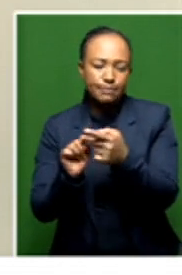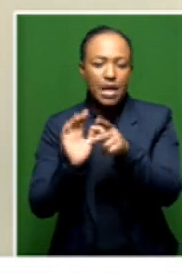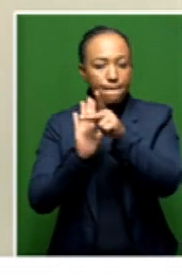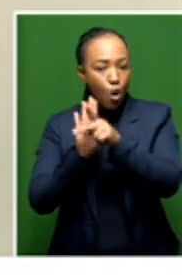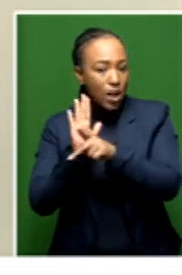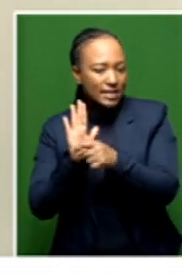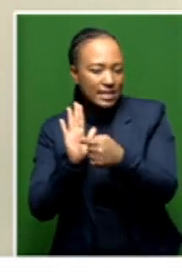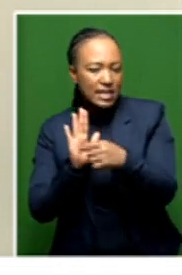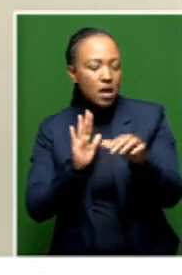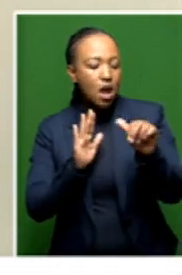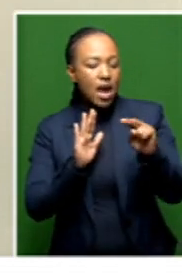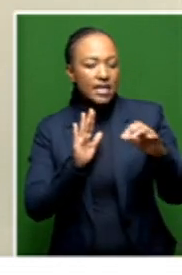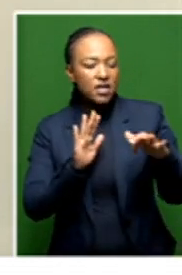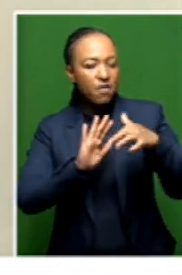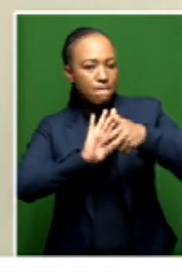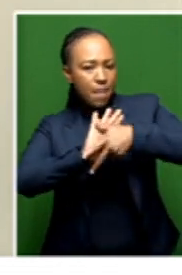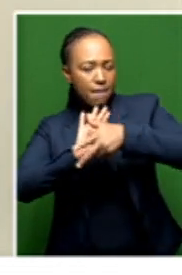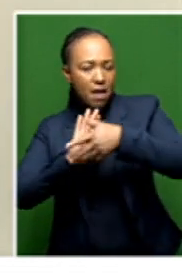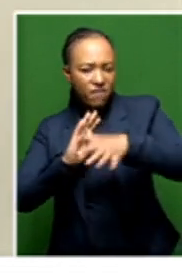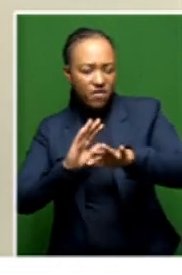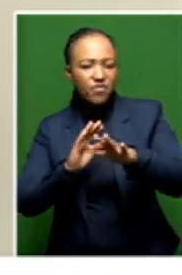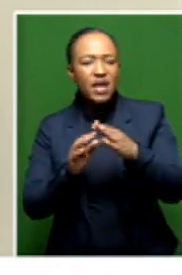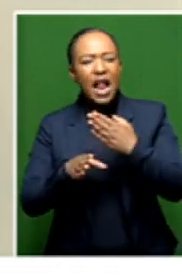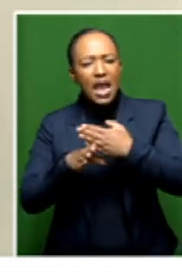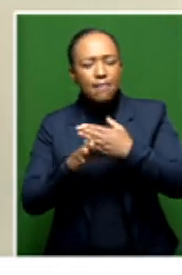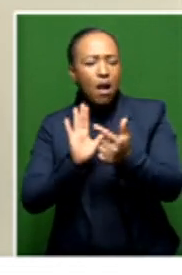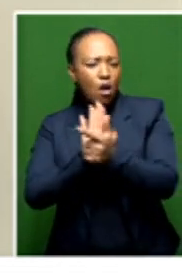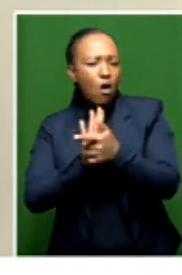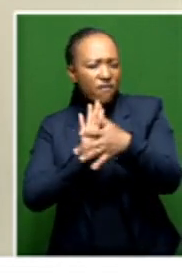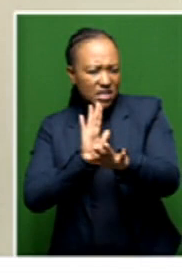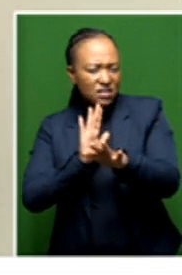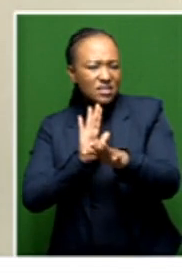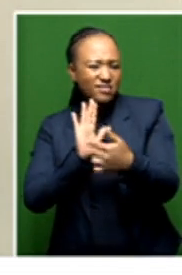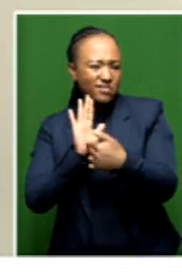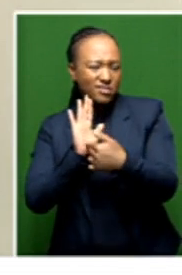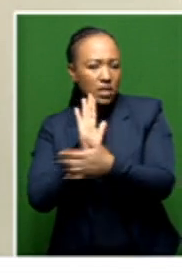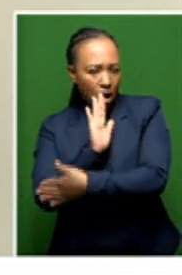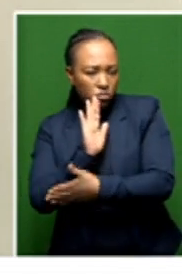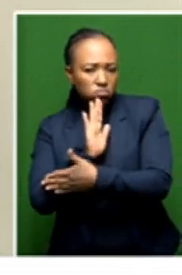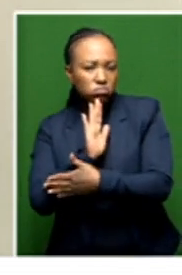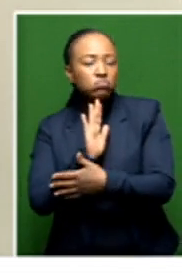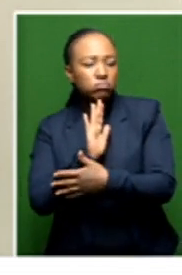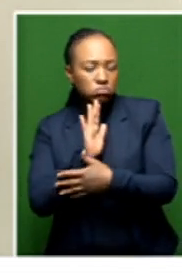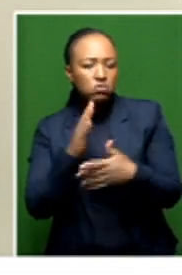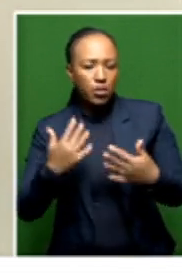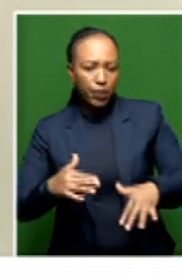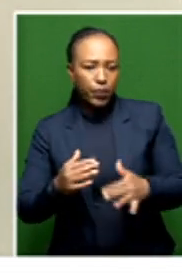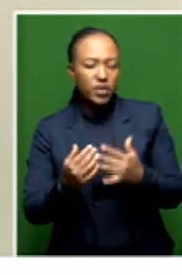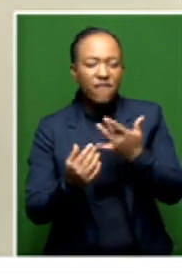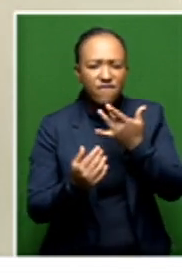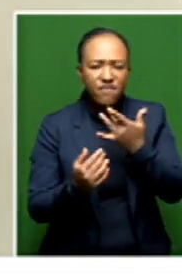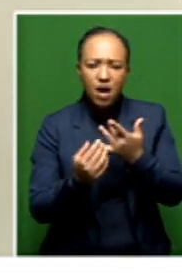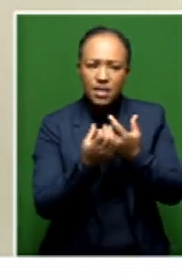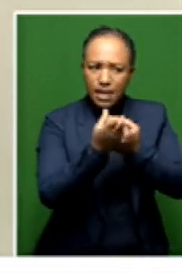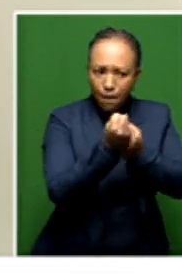that the ANC has passed, the labor laws of this country are in favor to such an extent towards